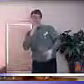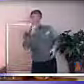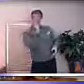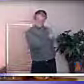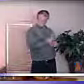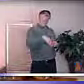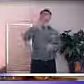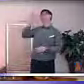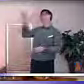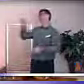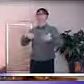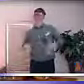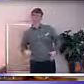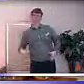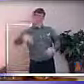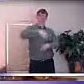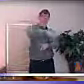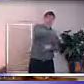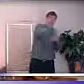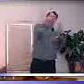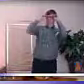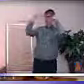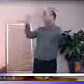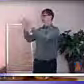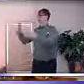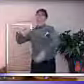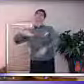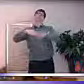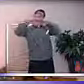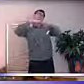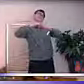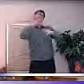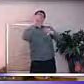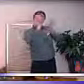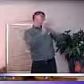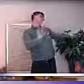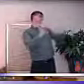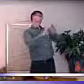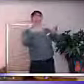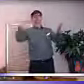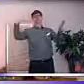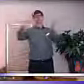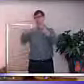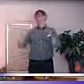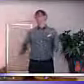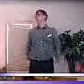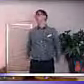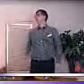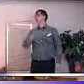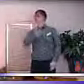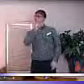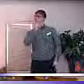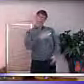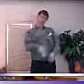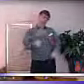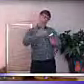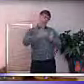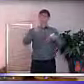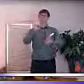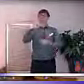that human race consciousness can be based on an inaccurate conclusion. You know, one of the examples